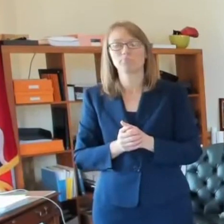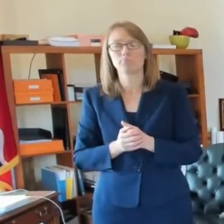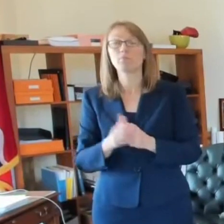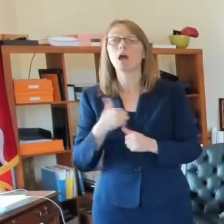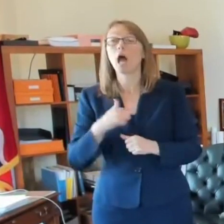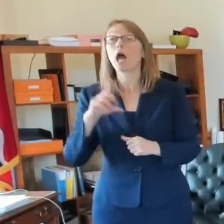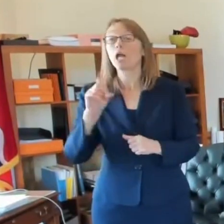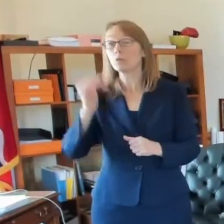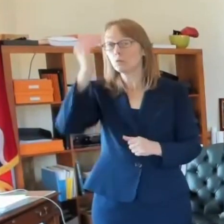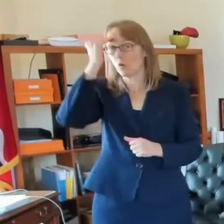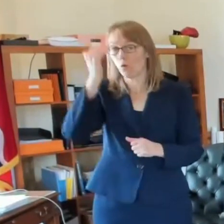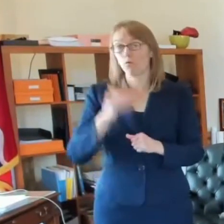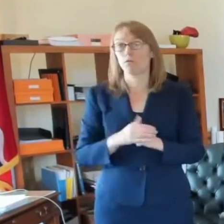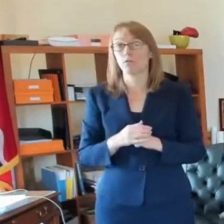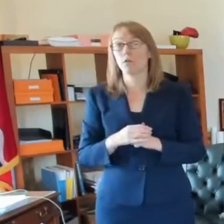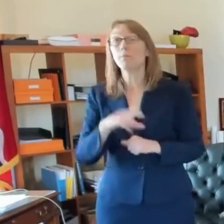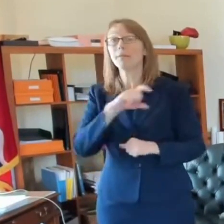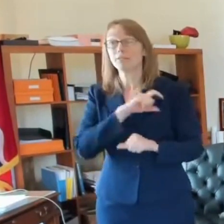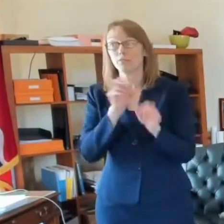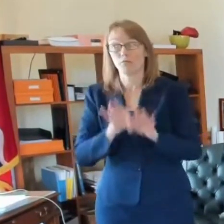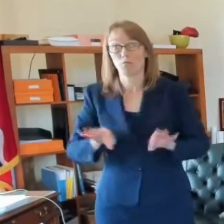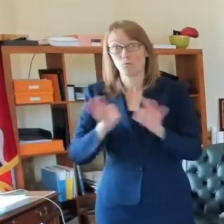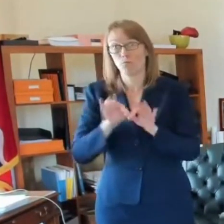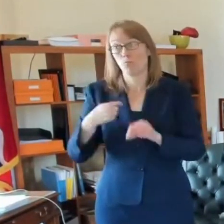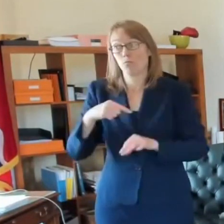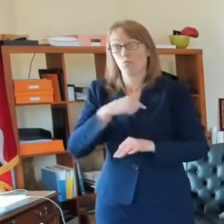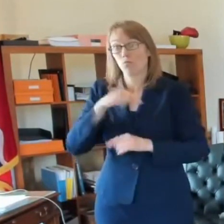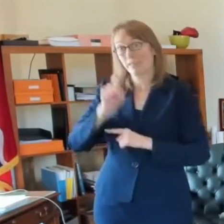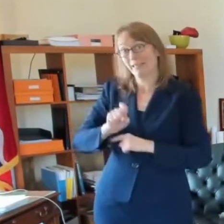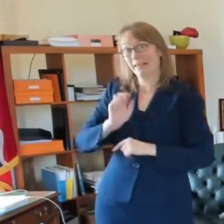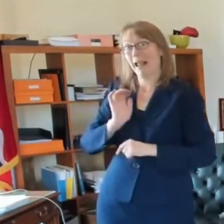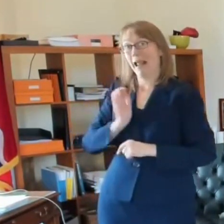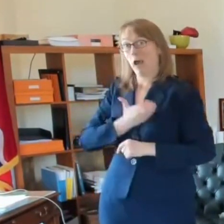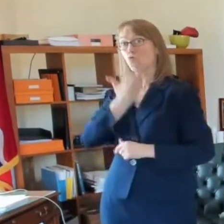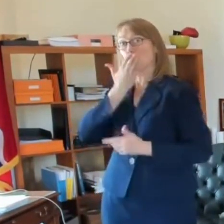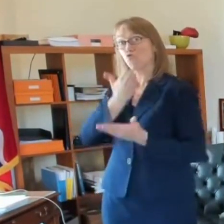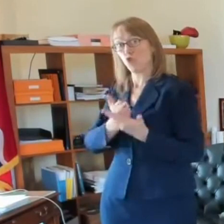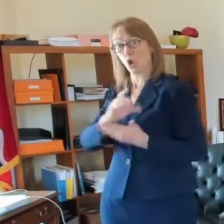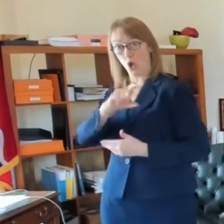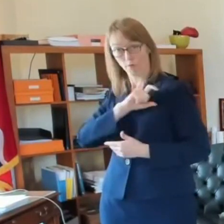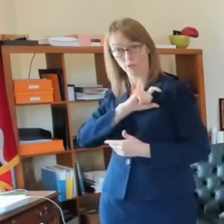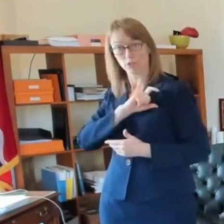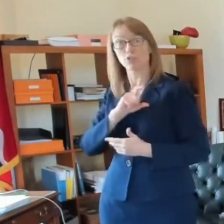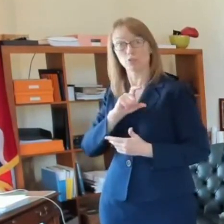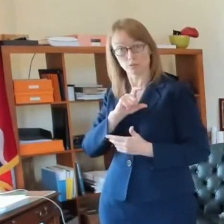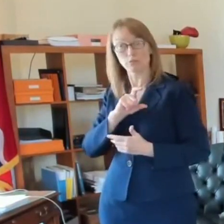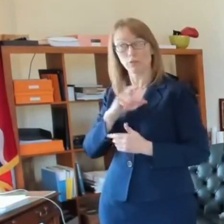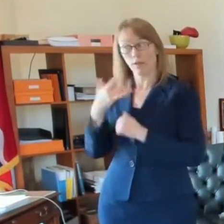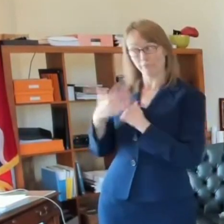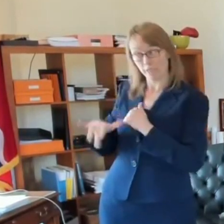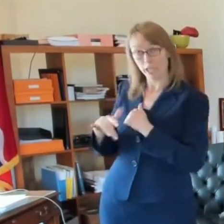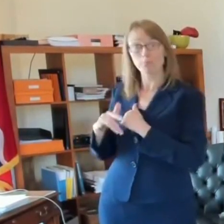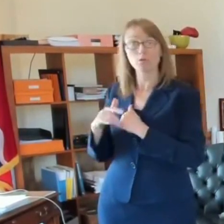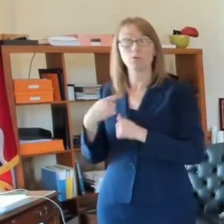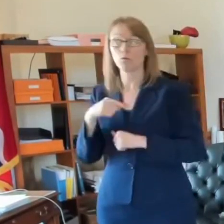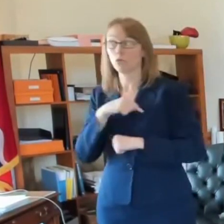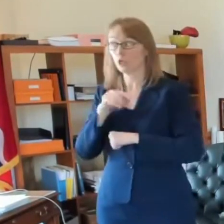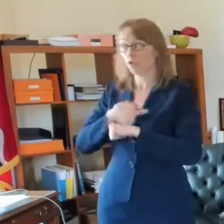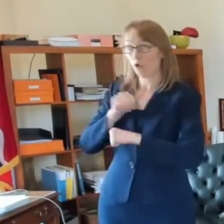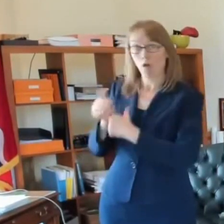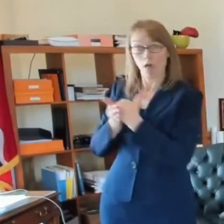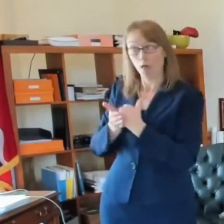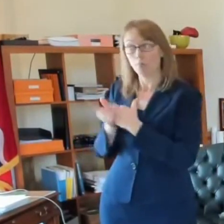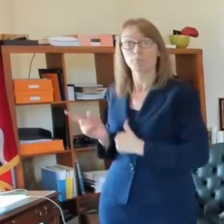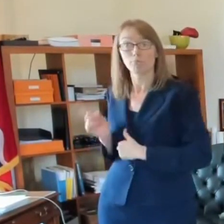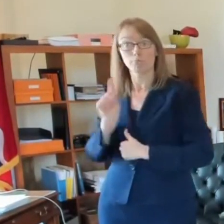officers because, of course, we want them to be available when we need them to call. And so they are